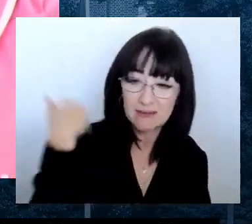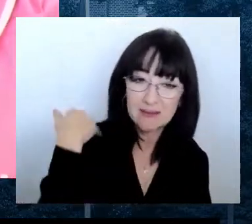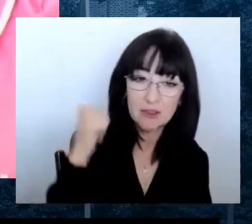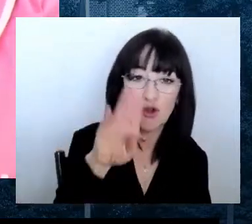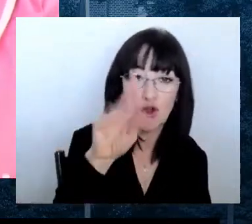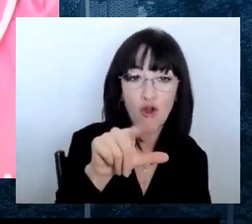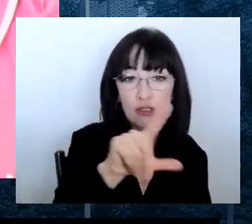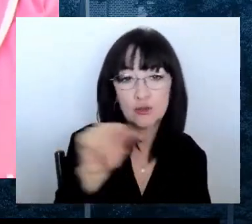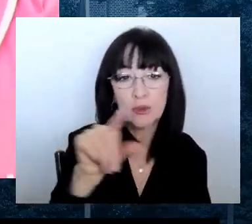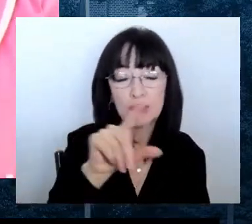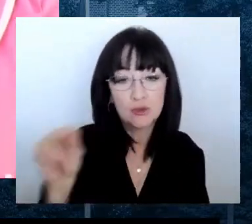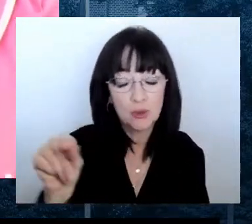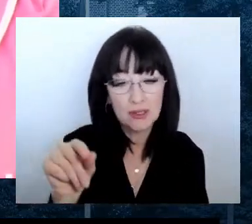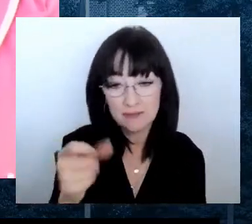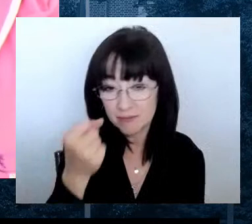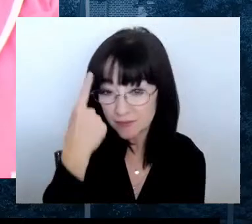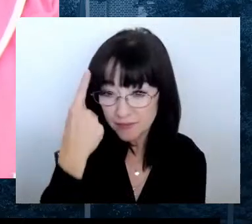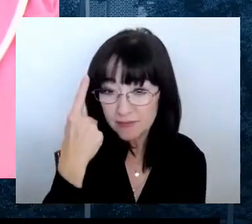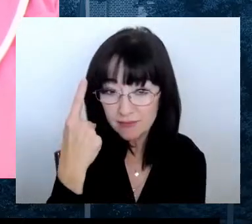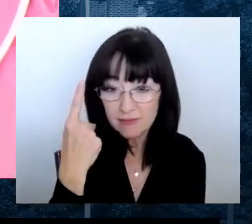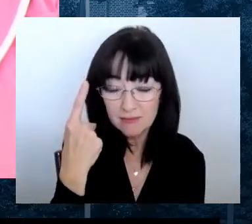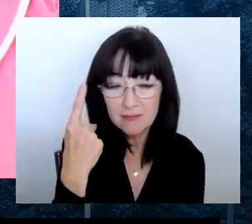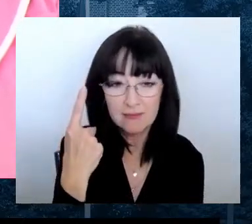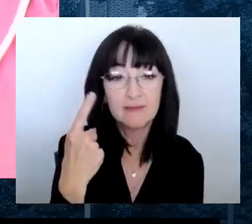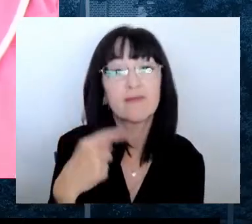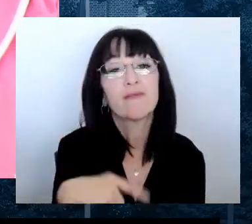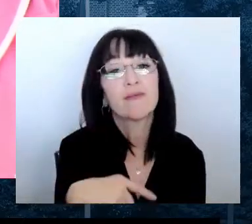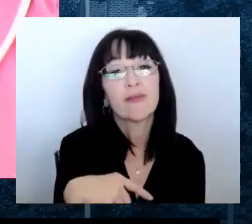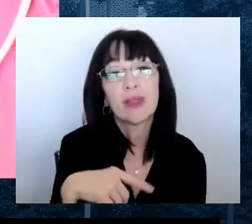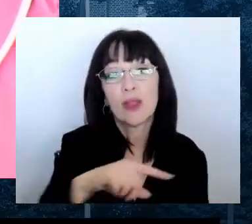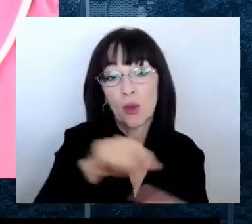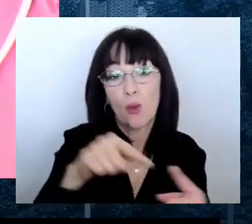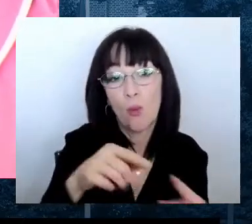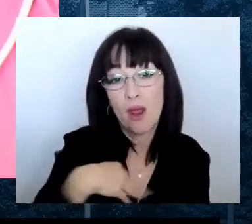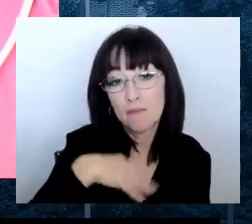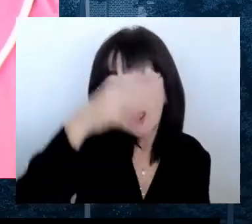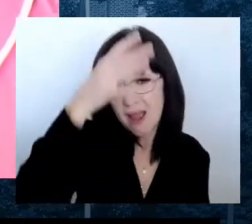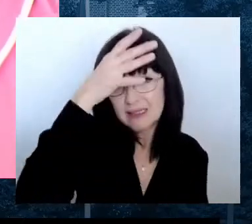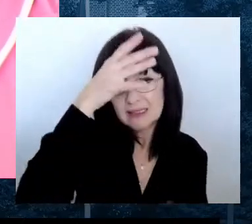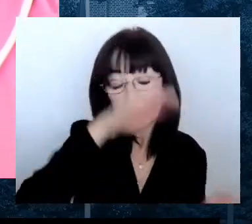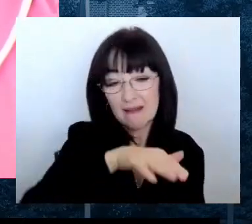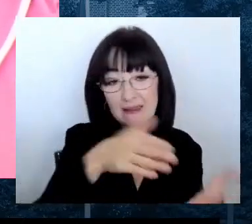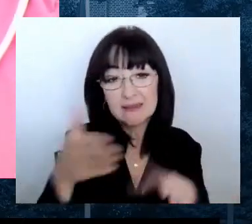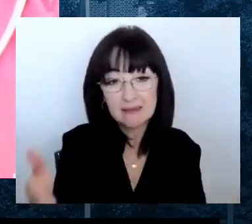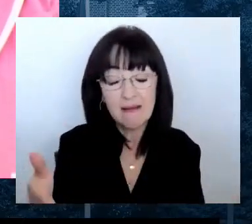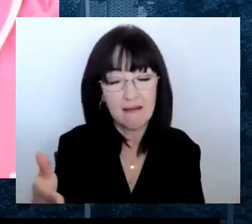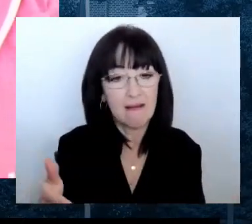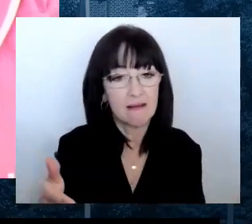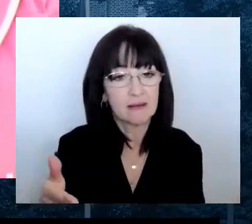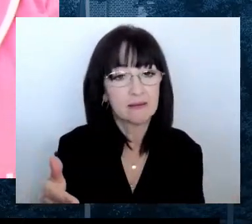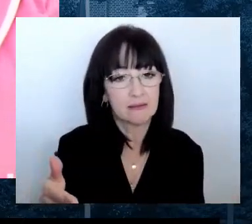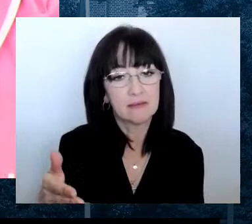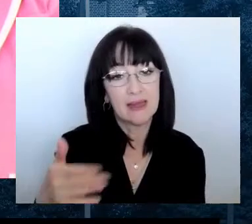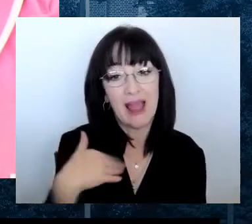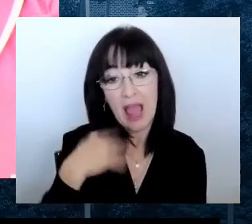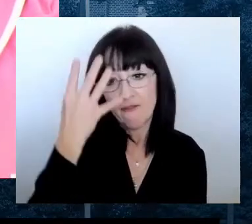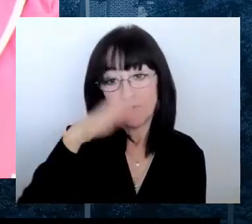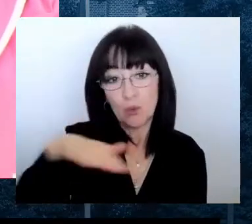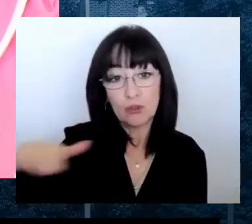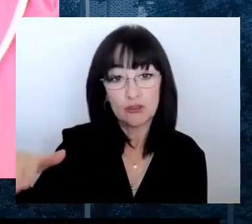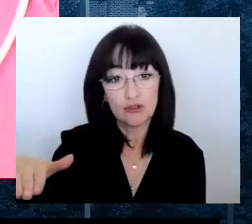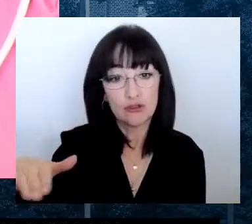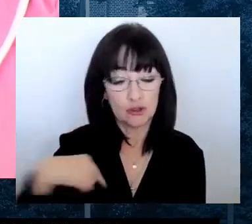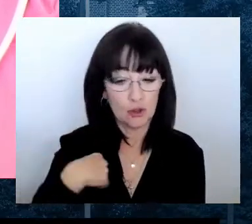died, I was one of only 4 children who did not have to work, and